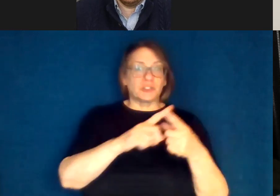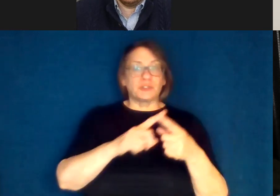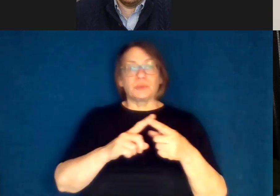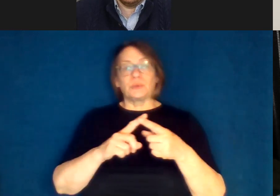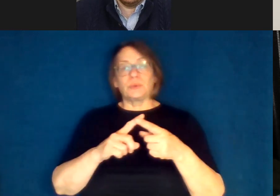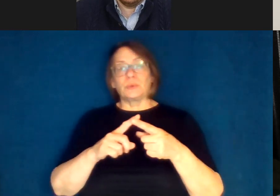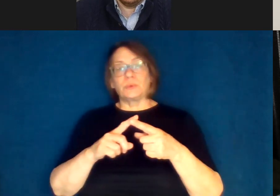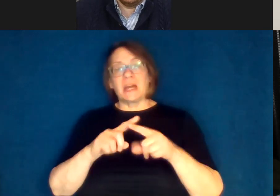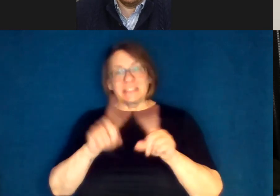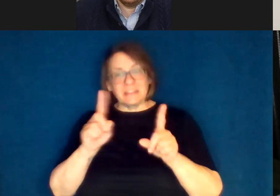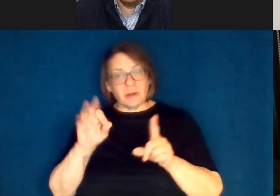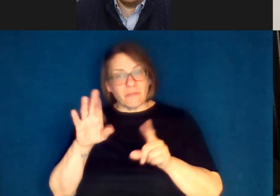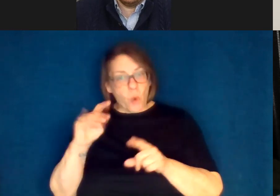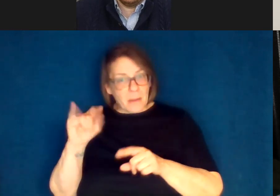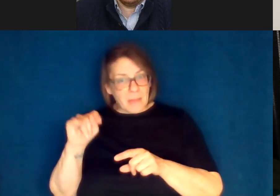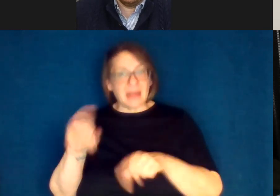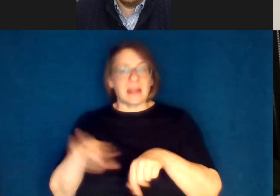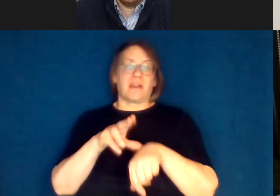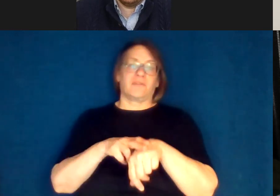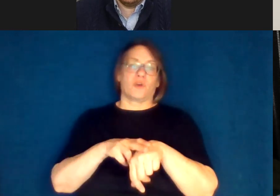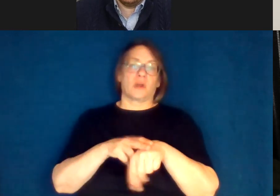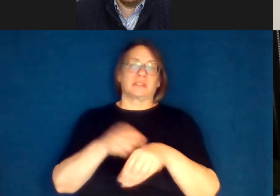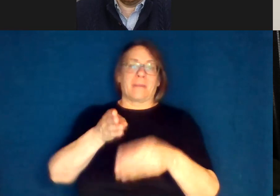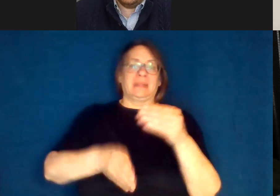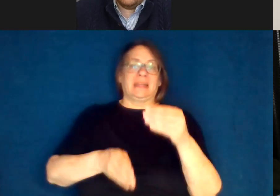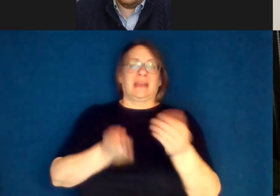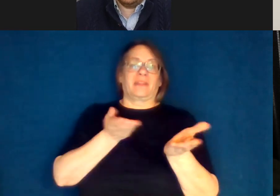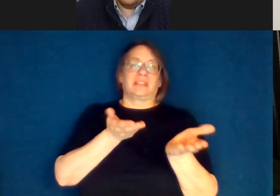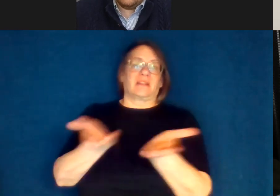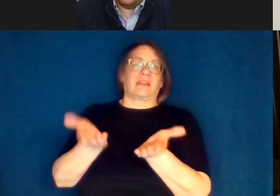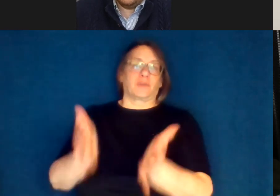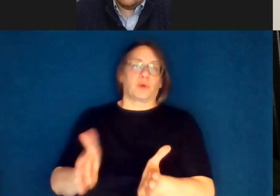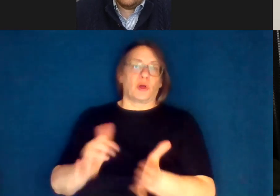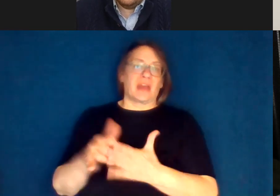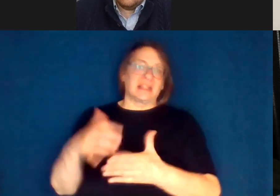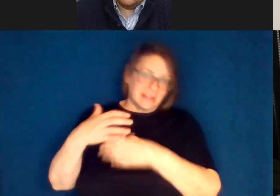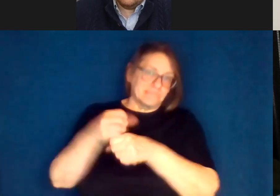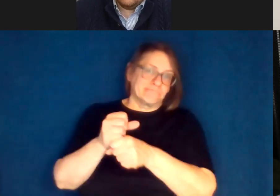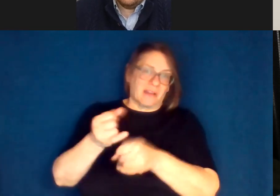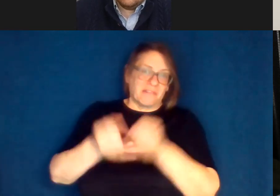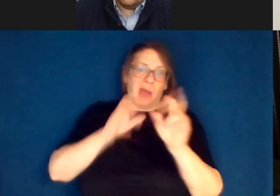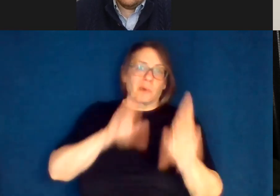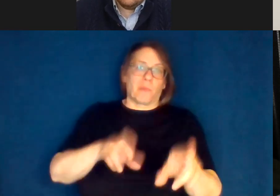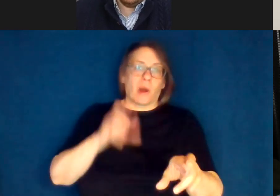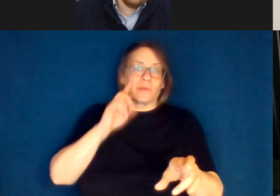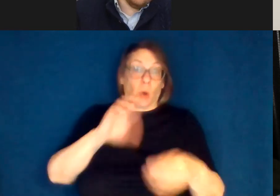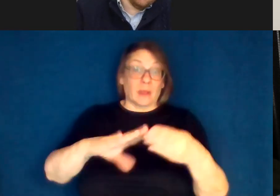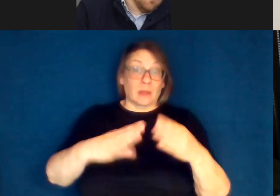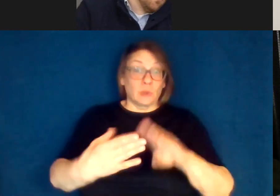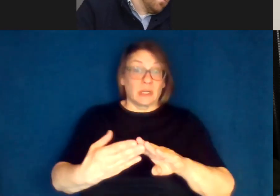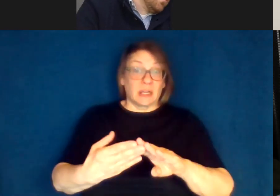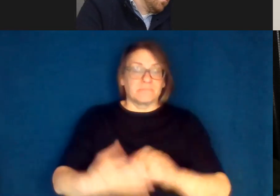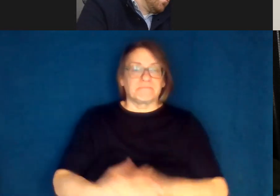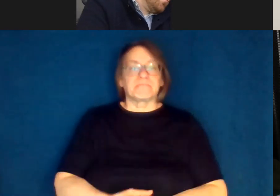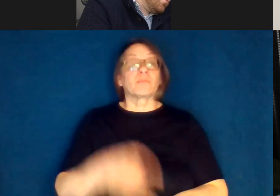of course, completing the project deliverable, which is the consolidated final report for the community. So we'll